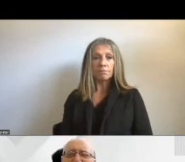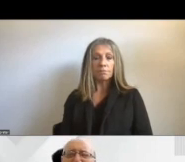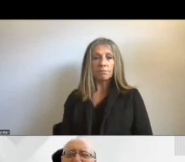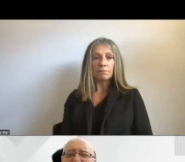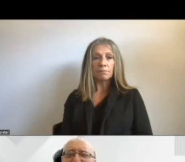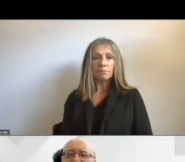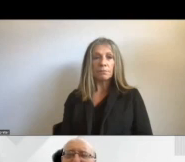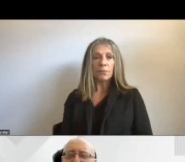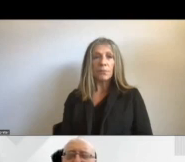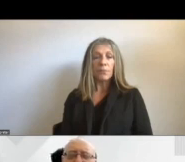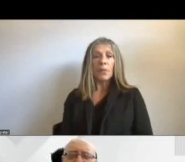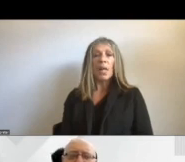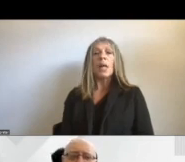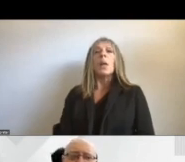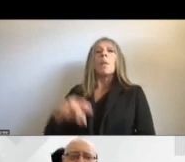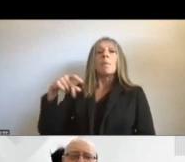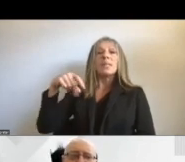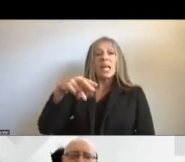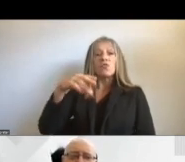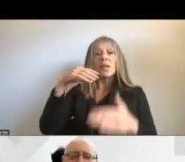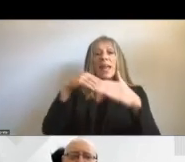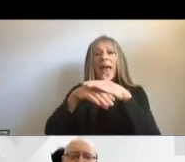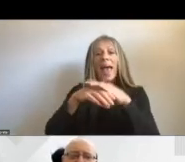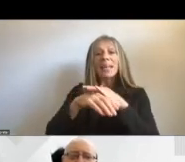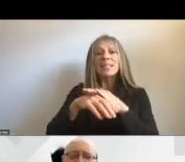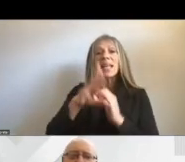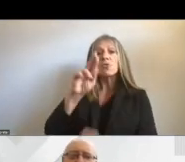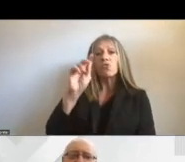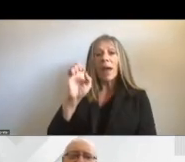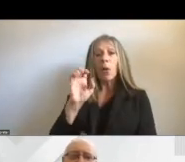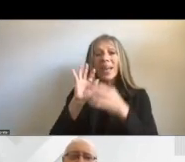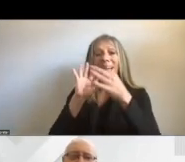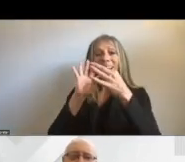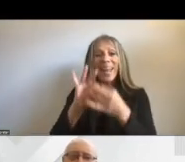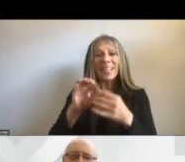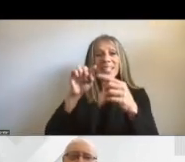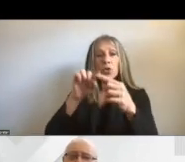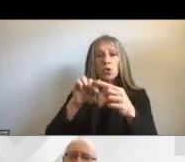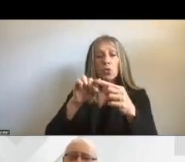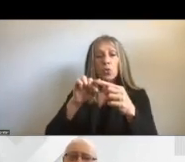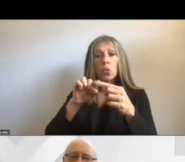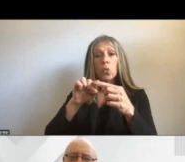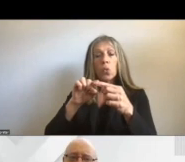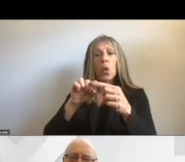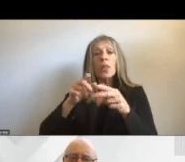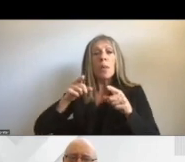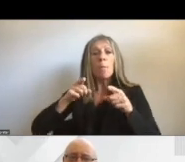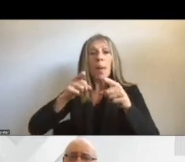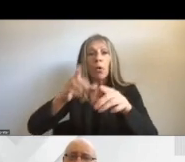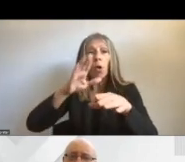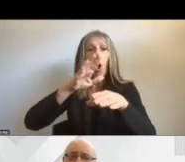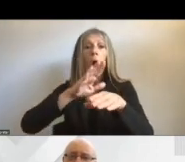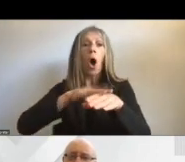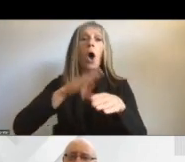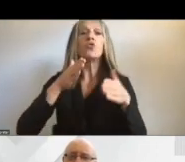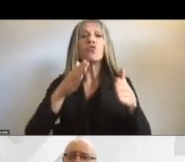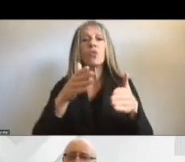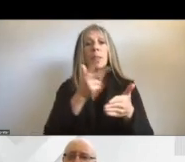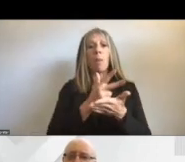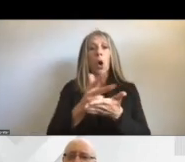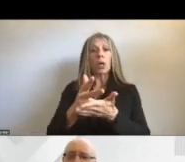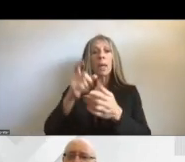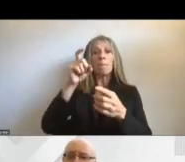platform, if it is a boarding platform, like on a rail a system or a BRT where you're doing level